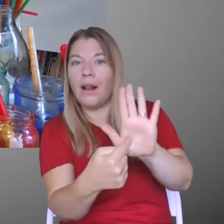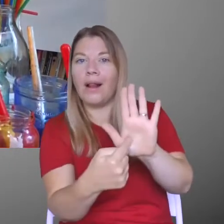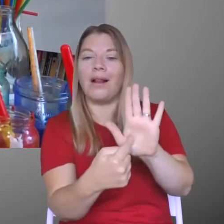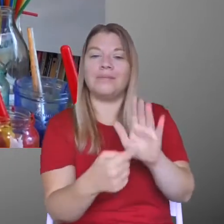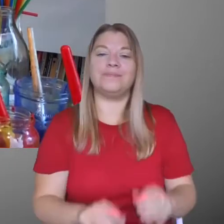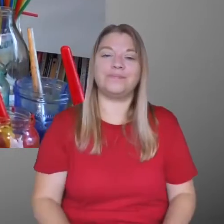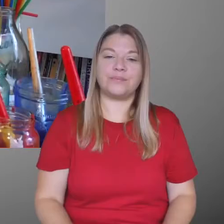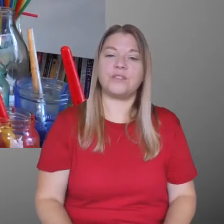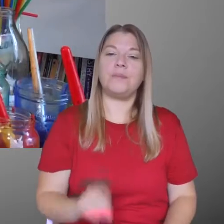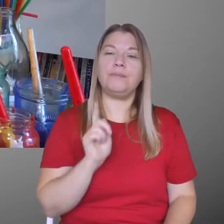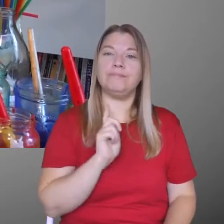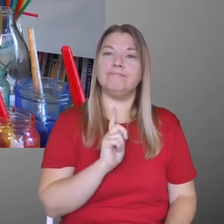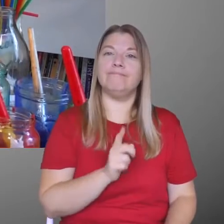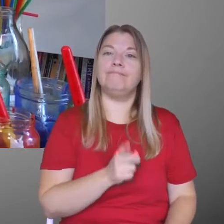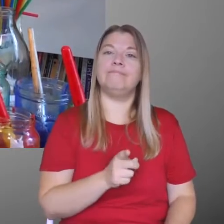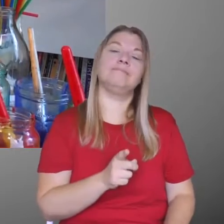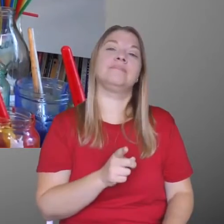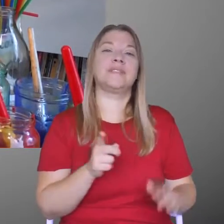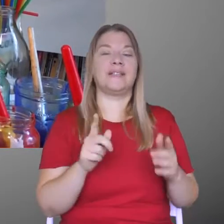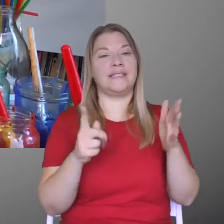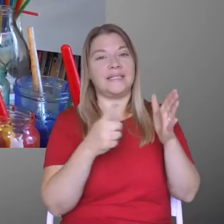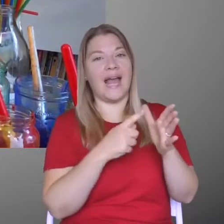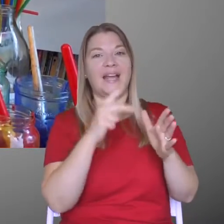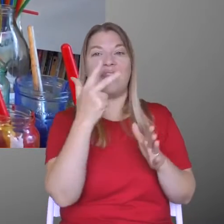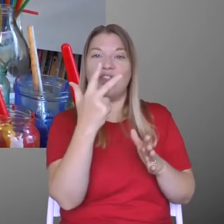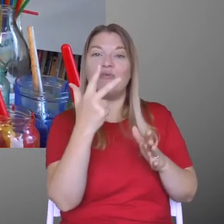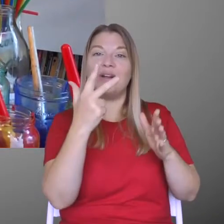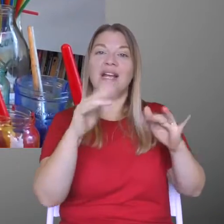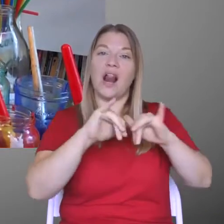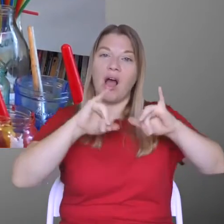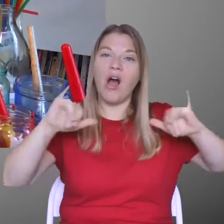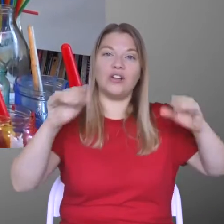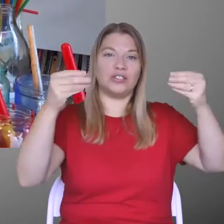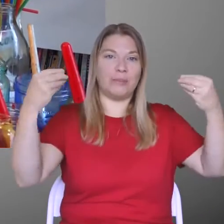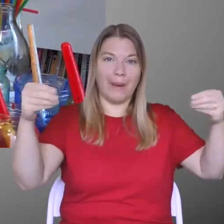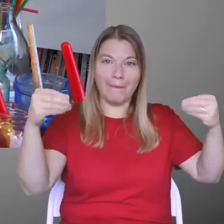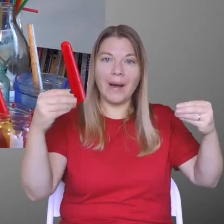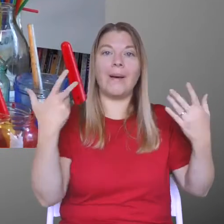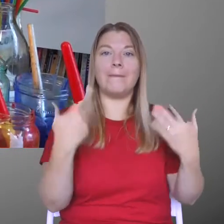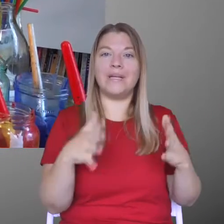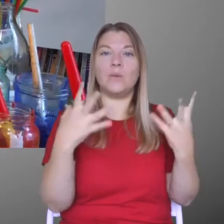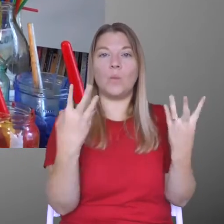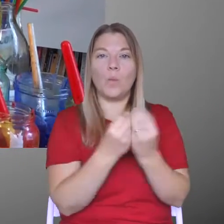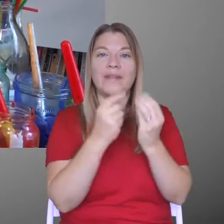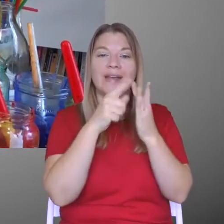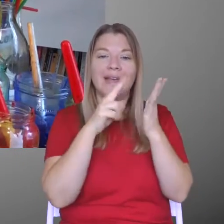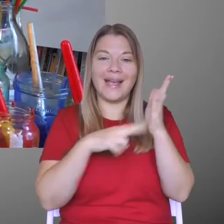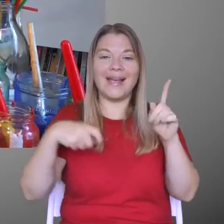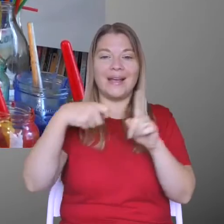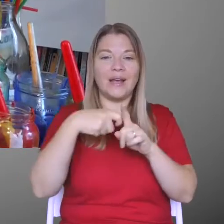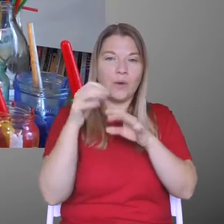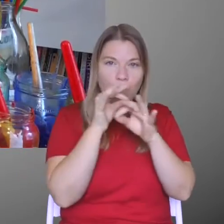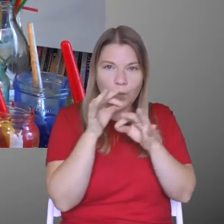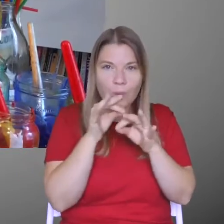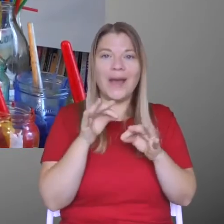here is a large piece as an A3 piece of paper, and this one I have done with ink. As you can see, it's colourful, it's